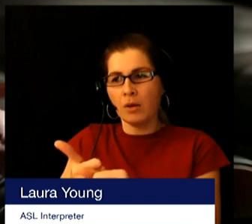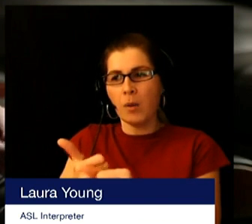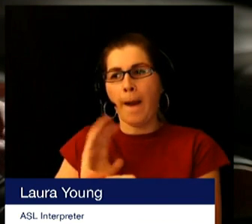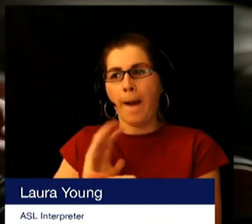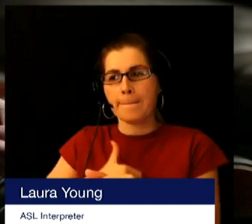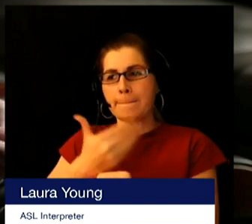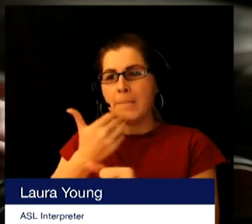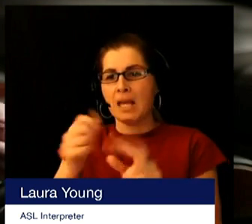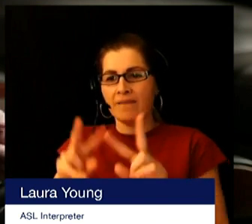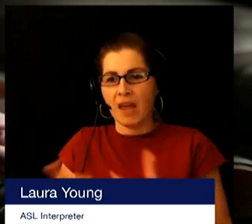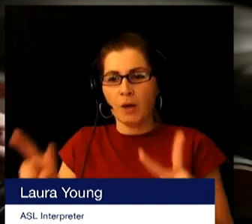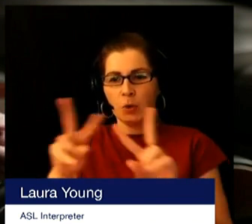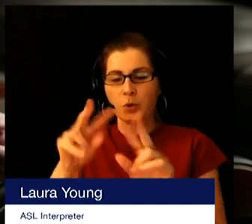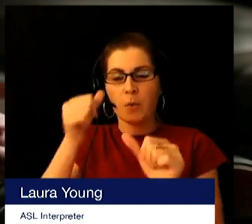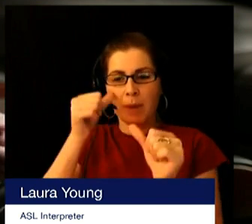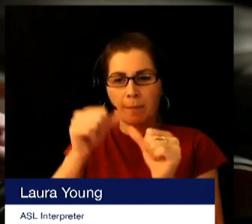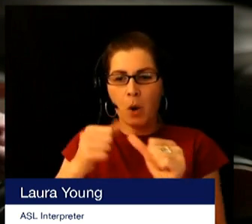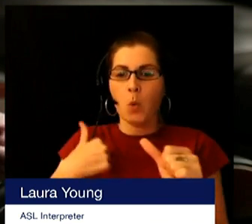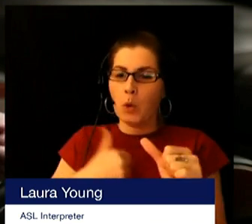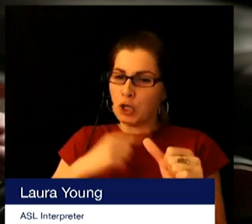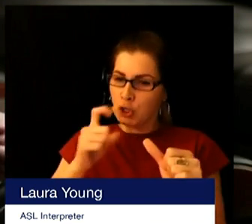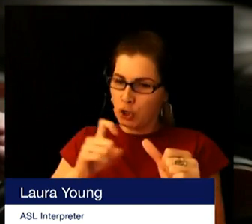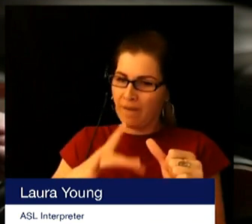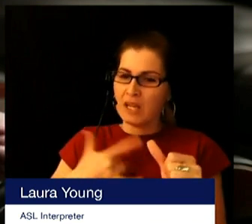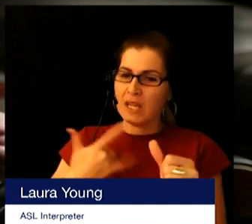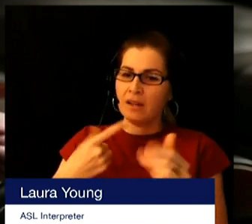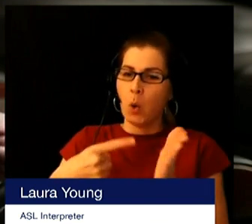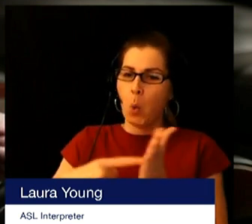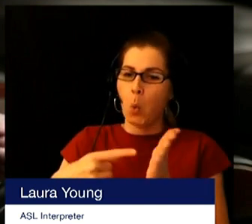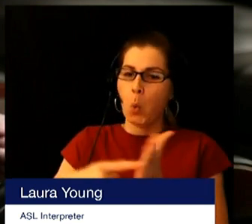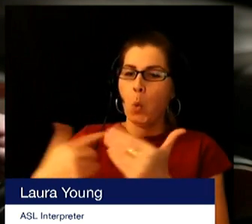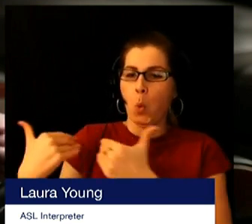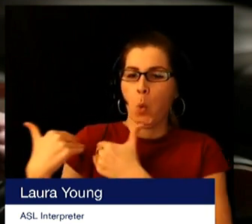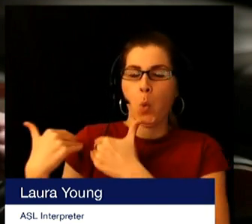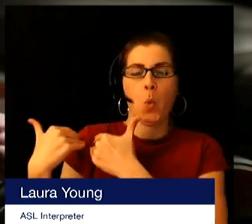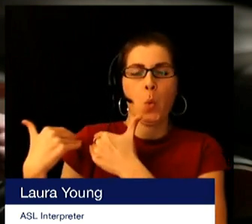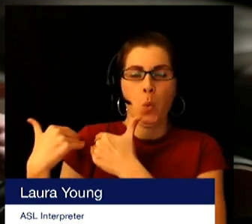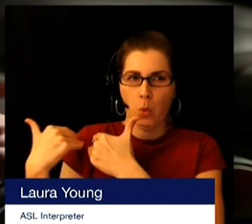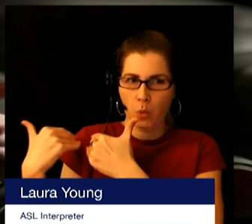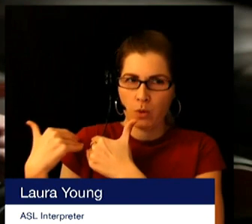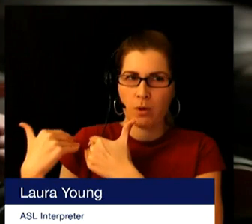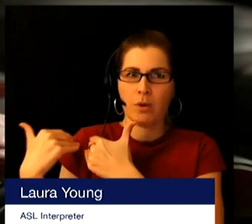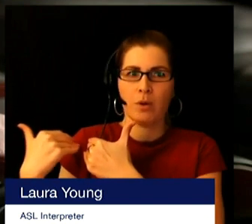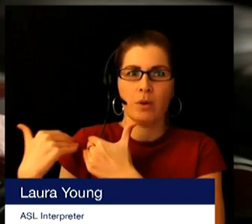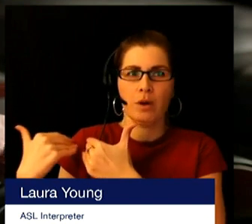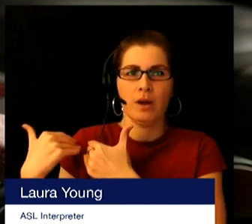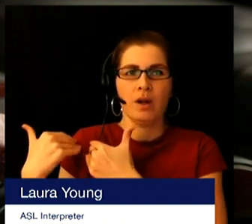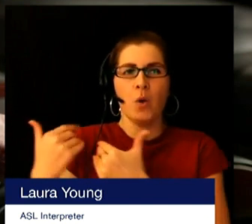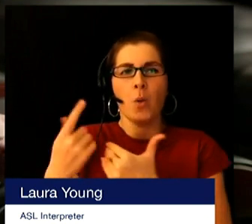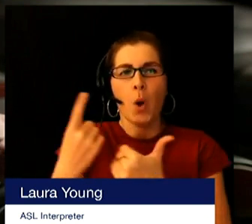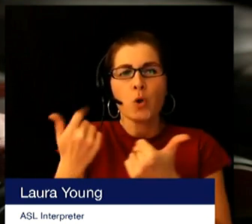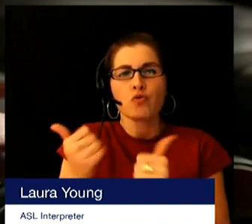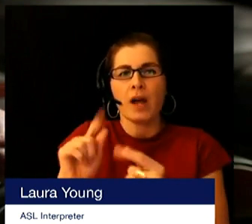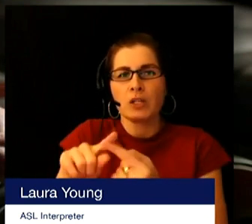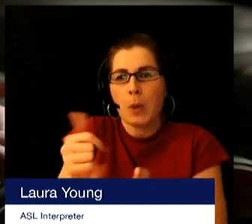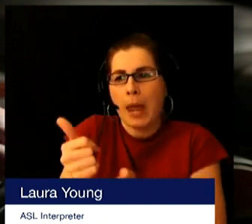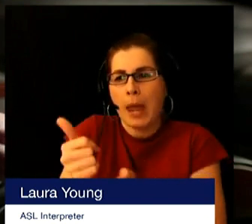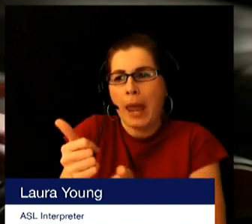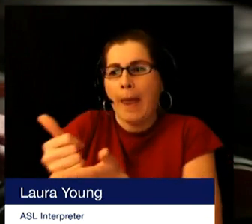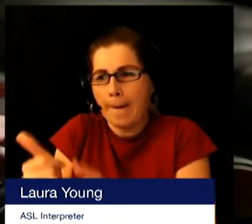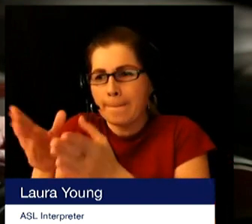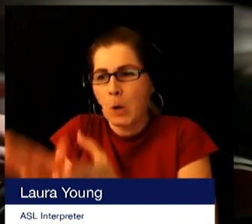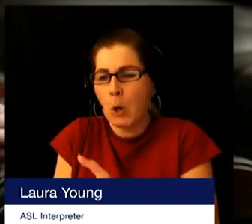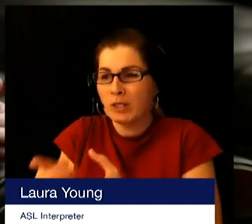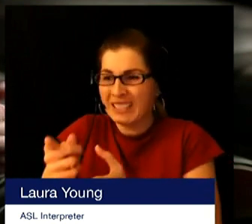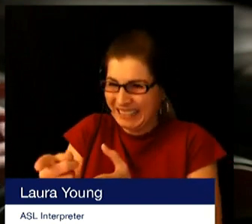accountability that always is seeking to restore that person who has committed the harm, to